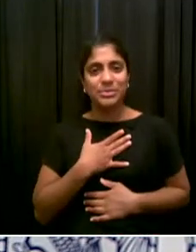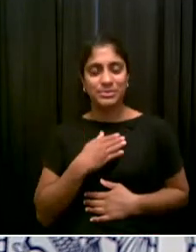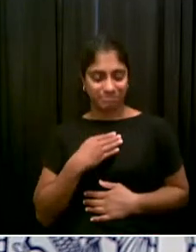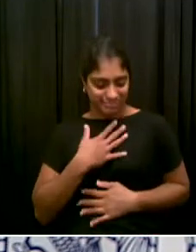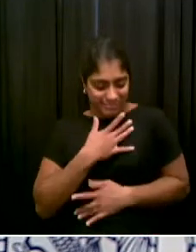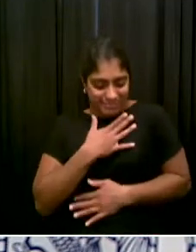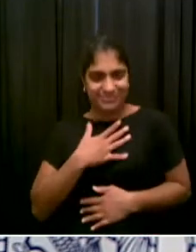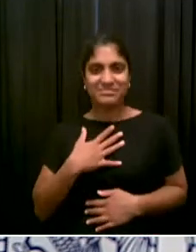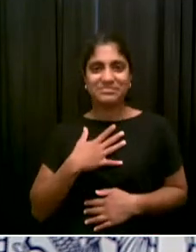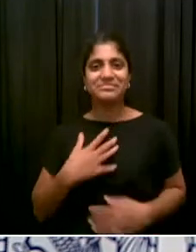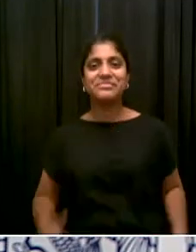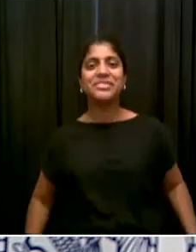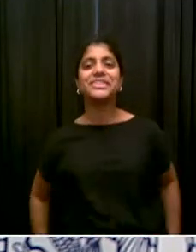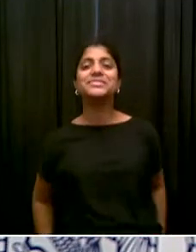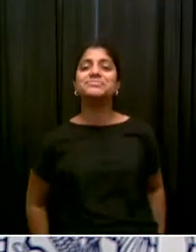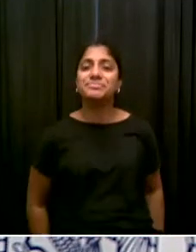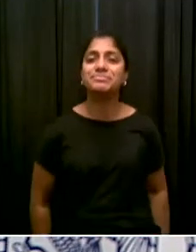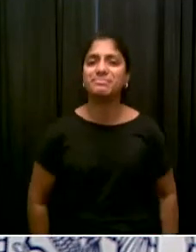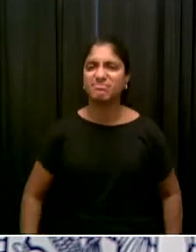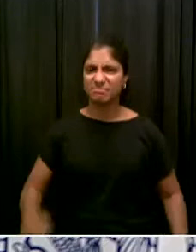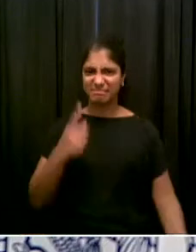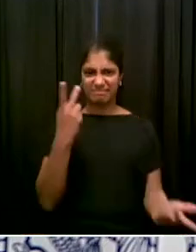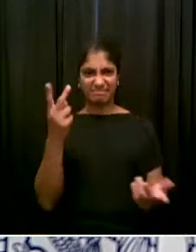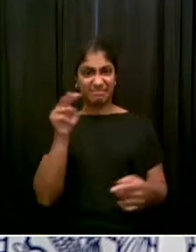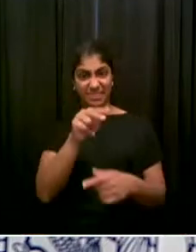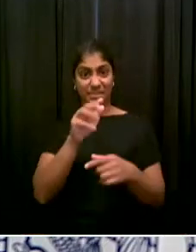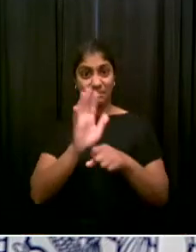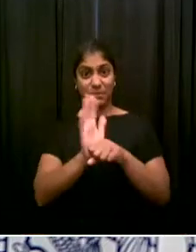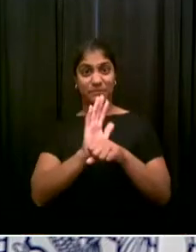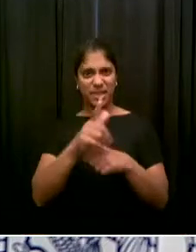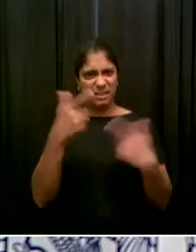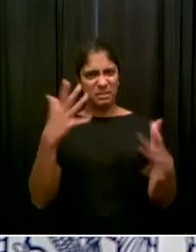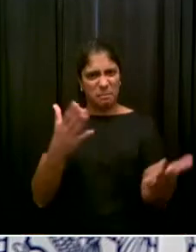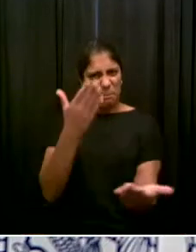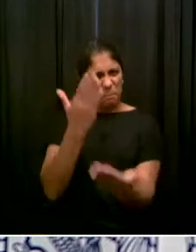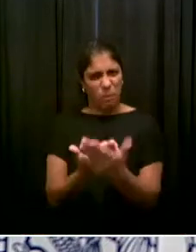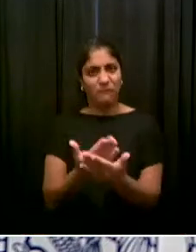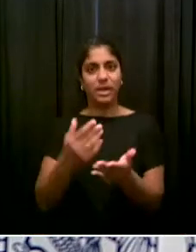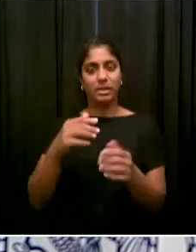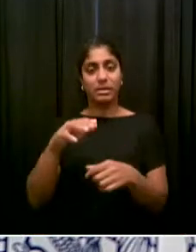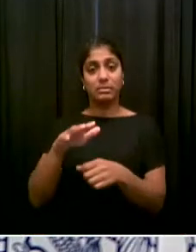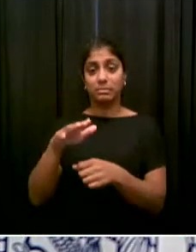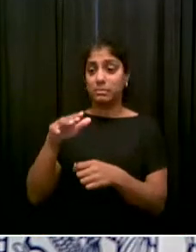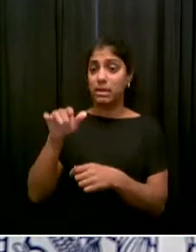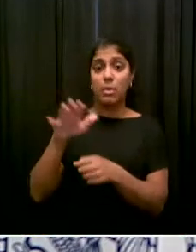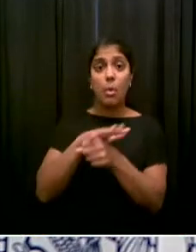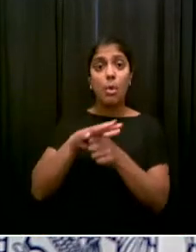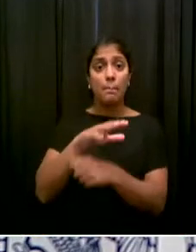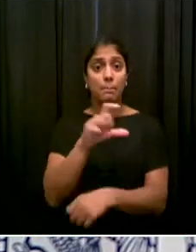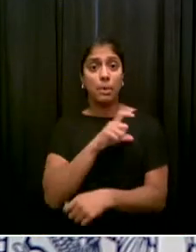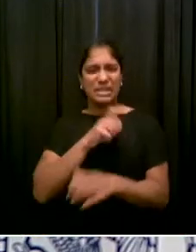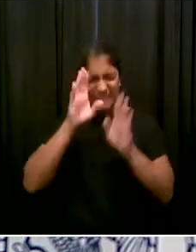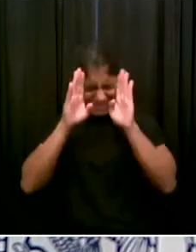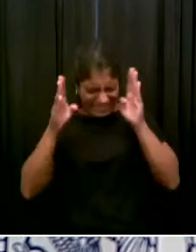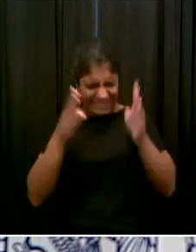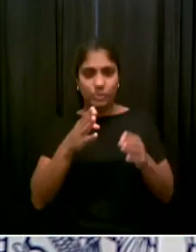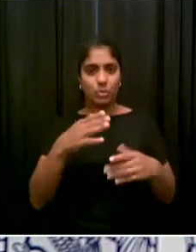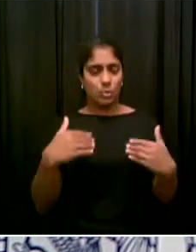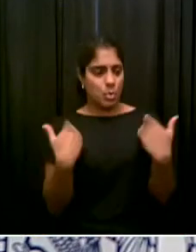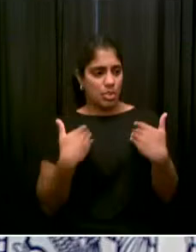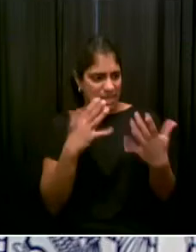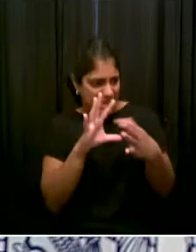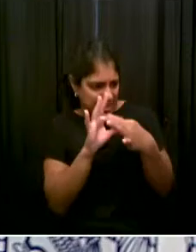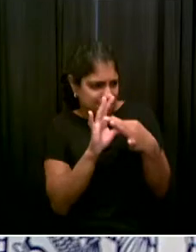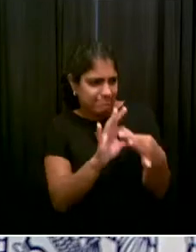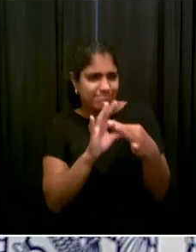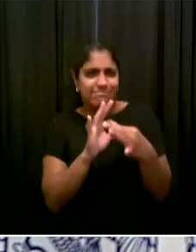epitome of neighborhood policing. It's taking neighborhood policing to the next level with the focus on young people. I'm going to turn to Commissioner Shea and say this has been a labor of